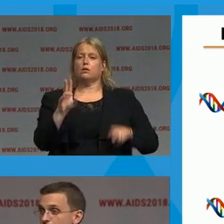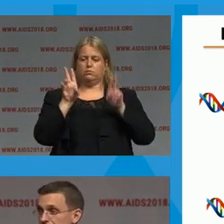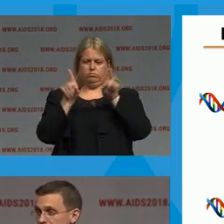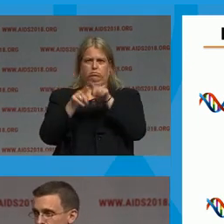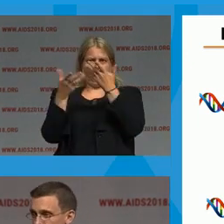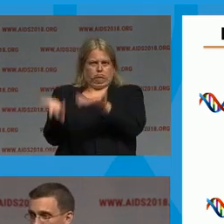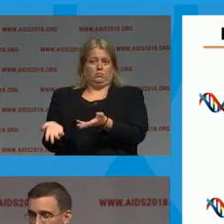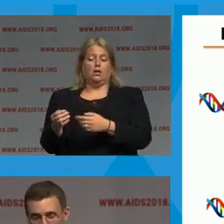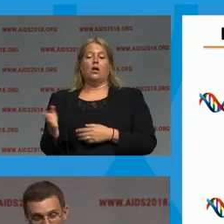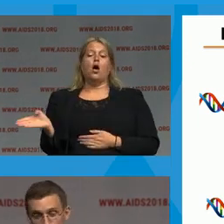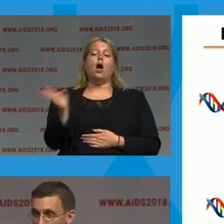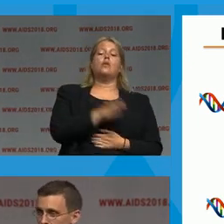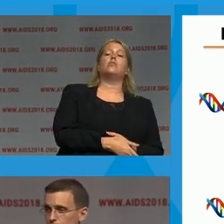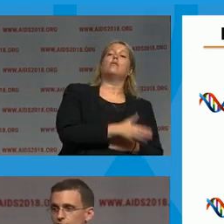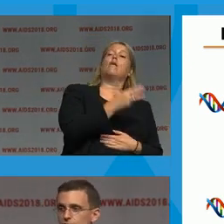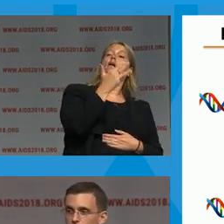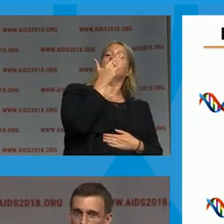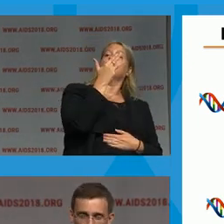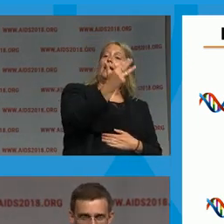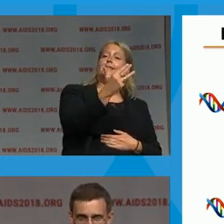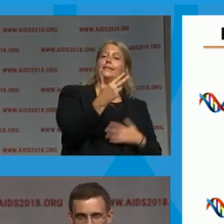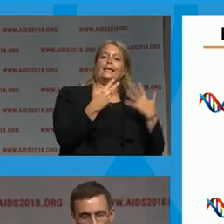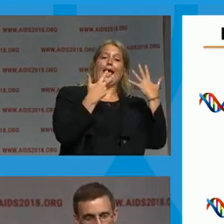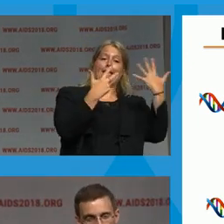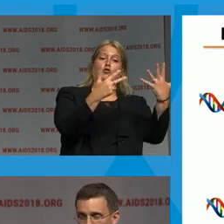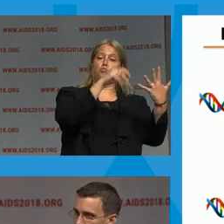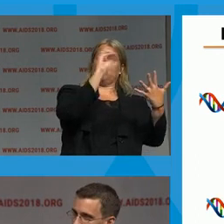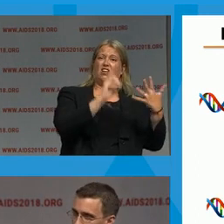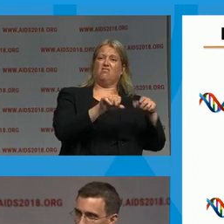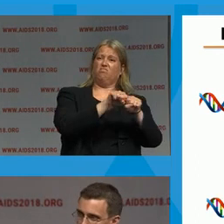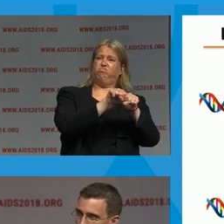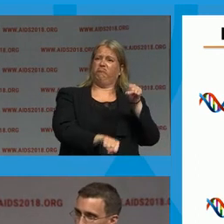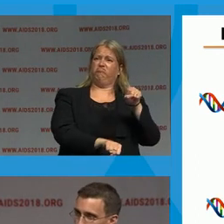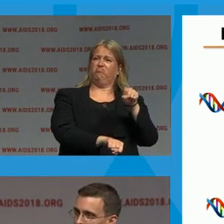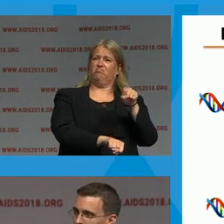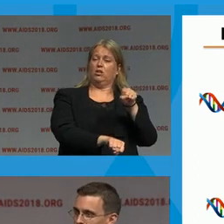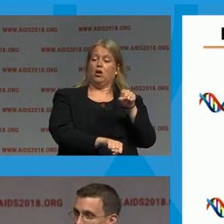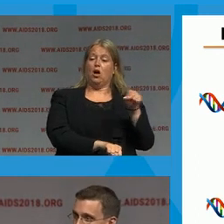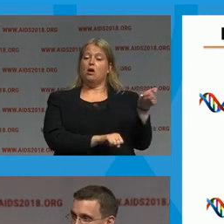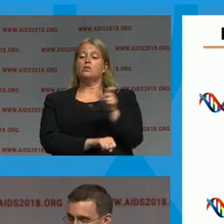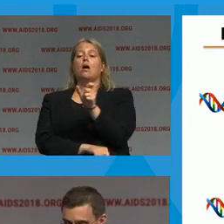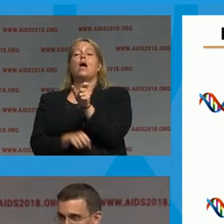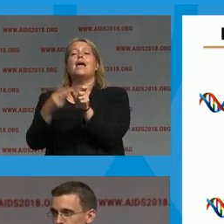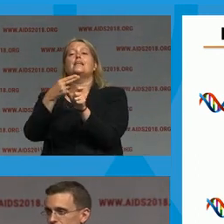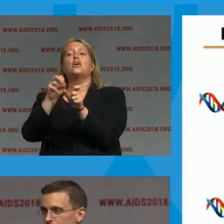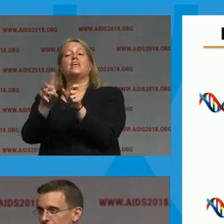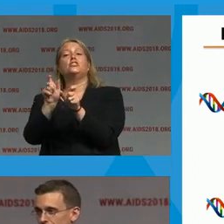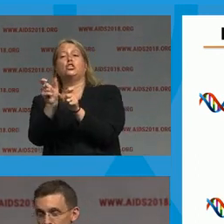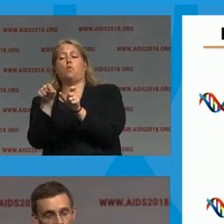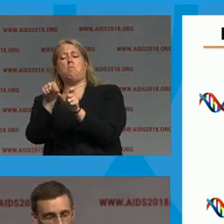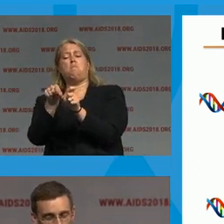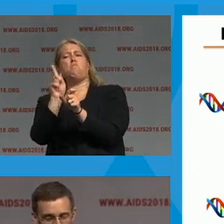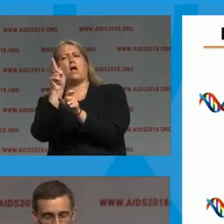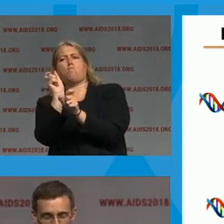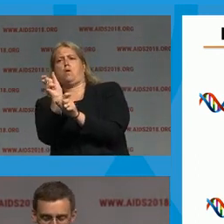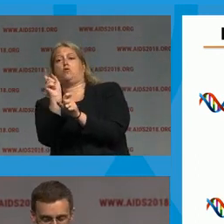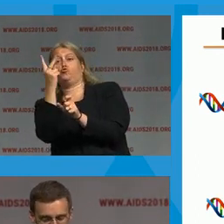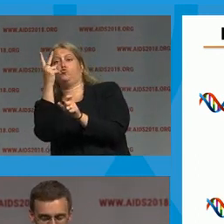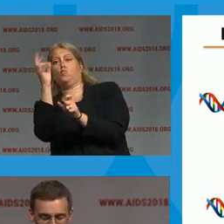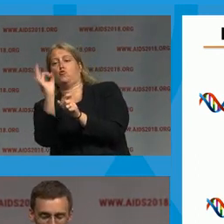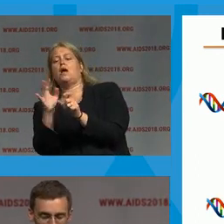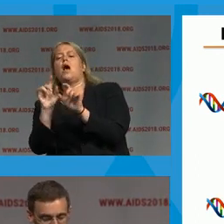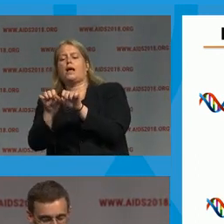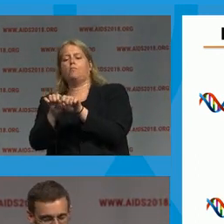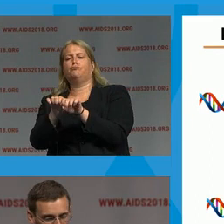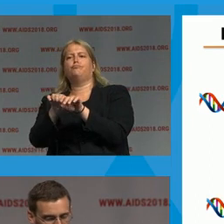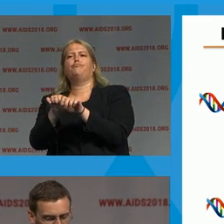other 98% are defective. So they're only a part of the HIV genome. They can't produce an infectious virus on